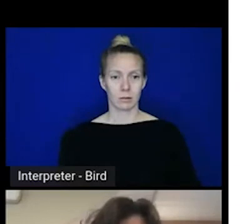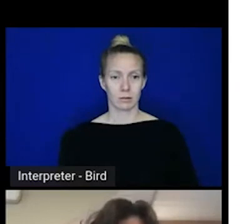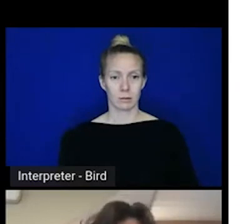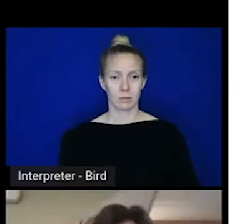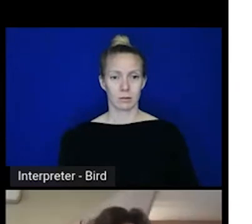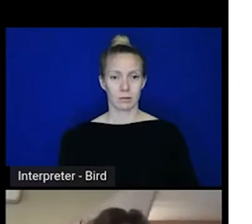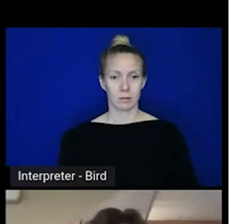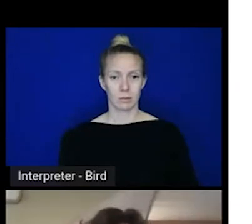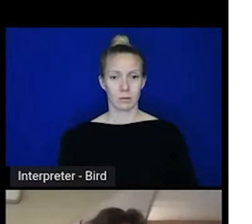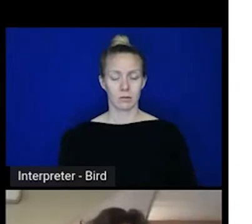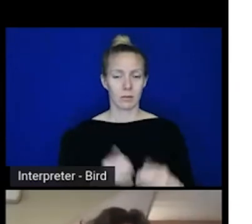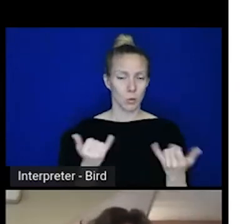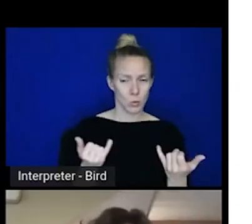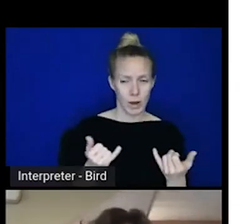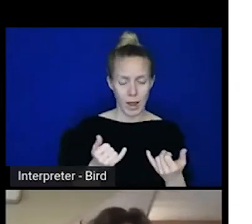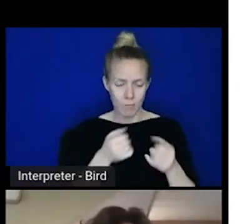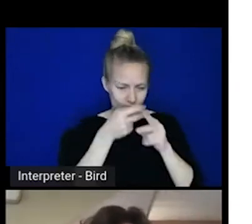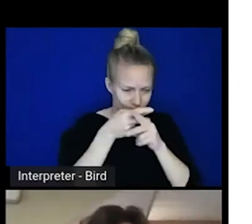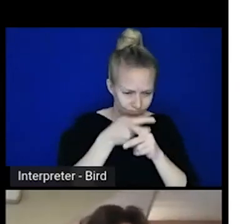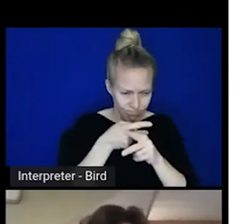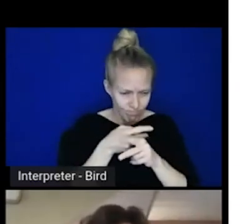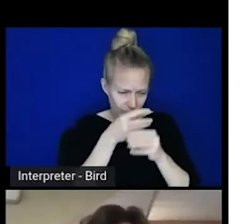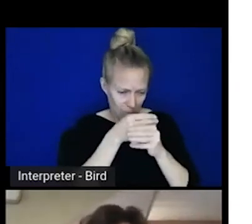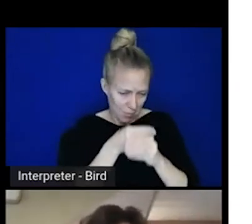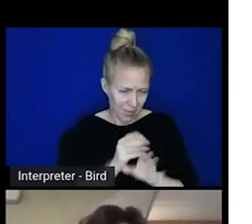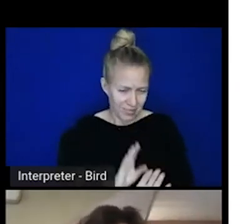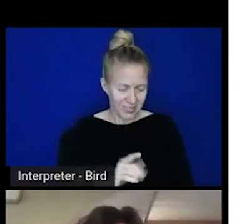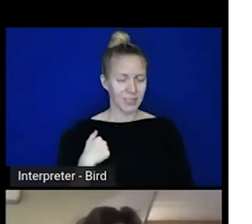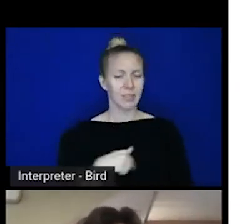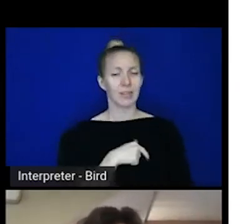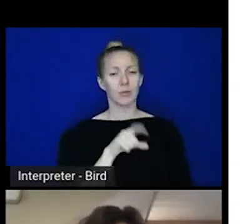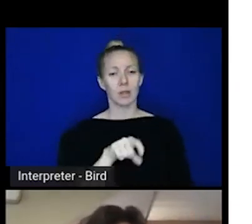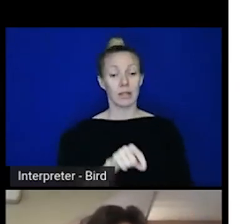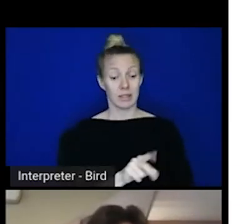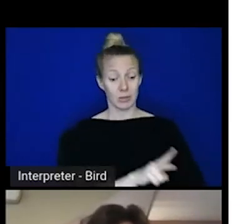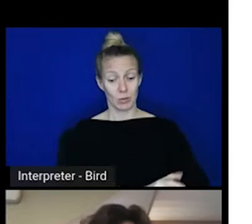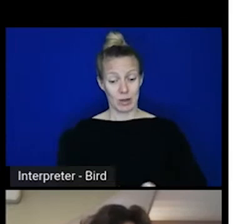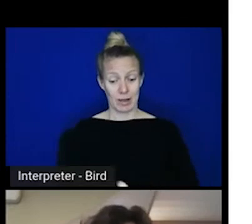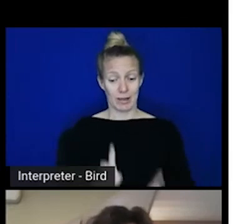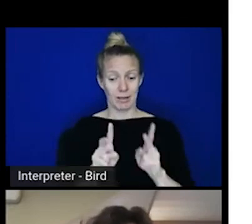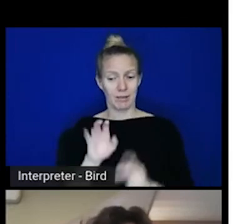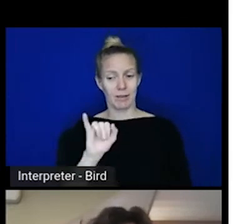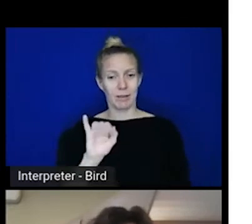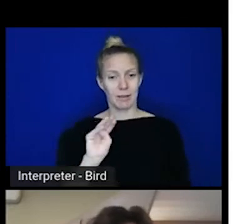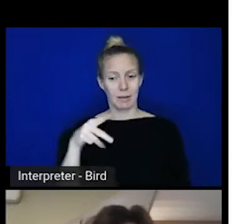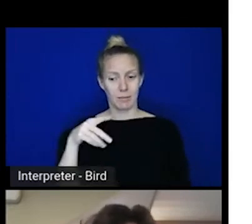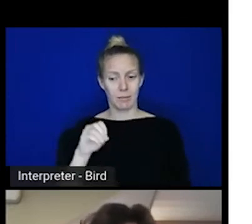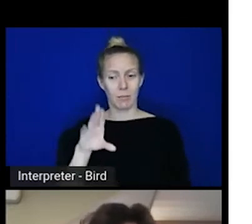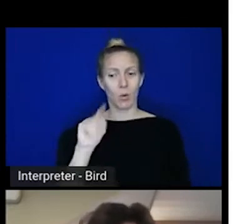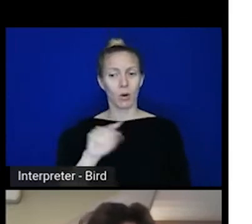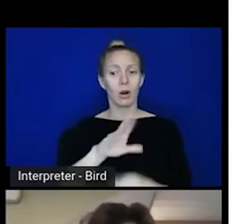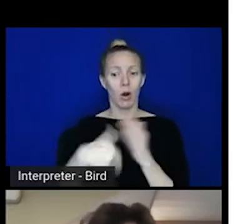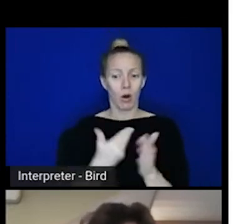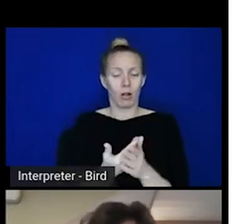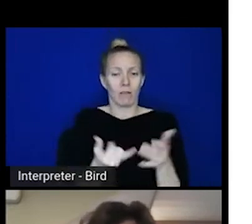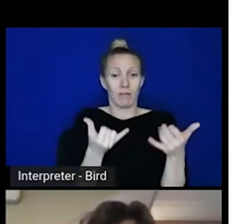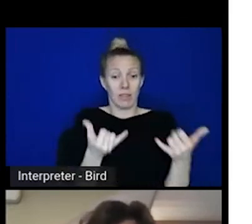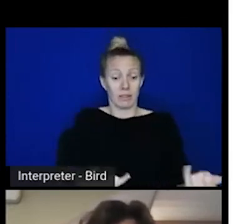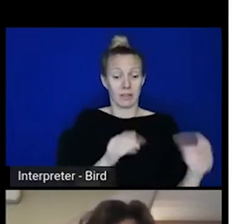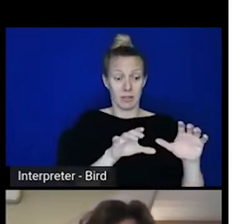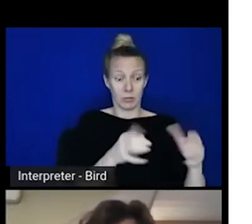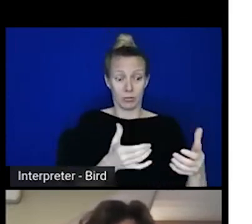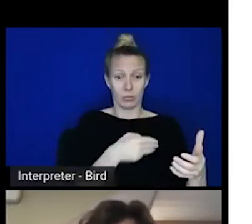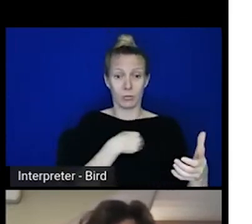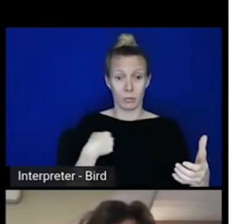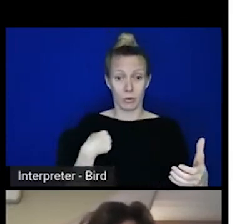doing some math, we needed to import all of those existing group members. So we had migrated about 300 service